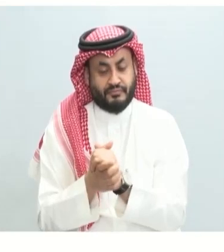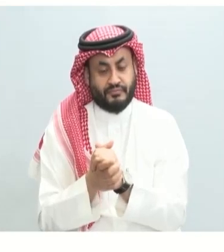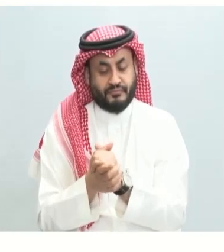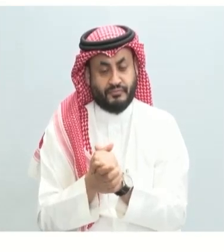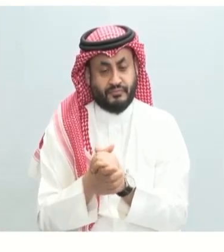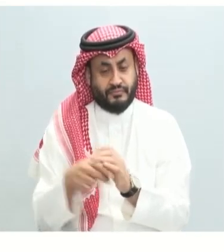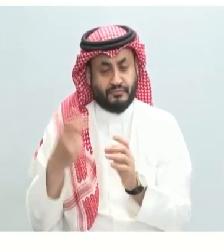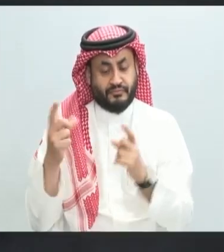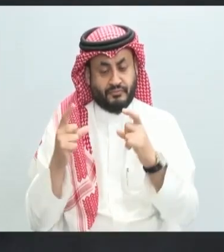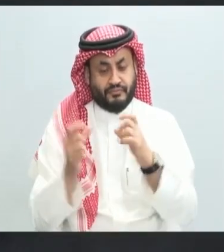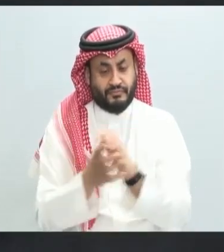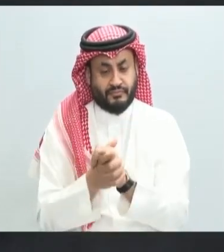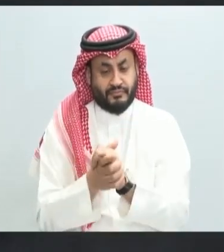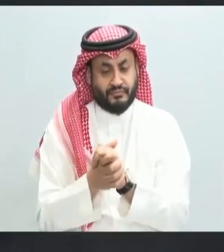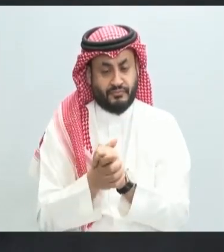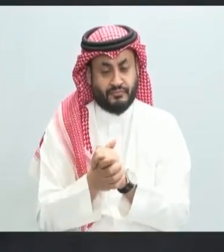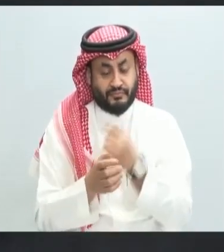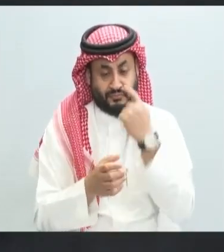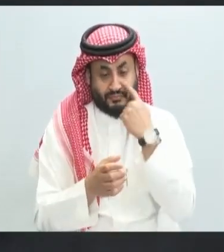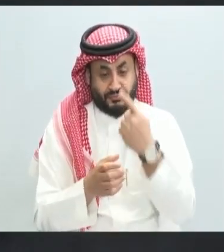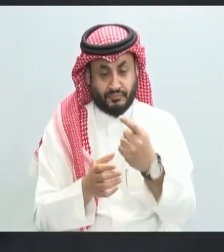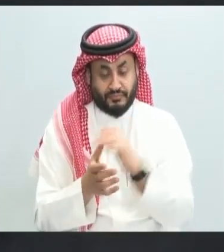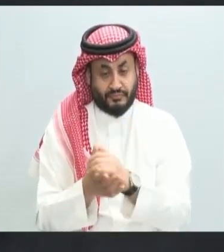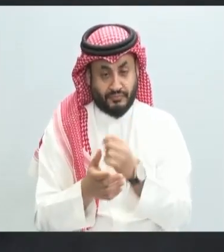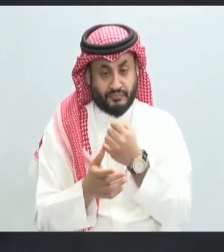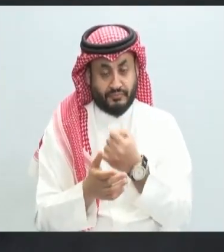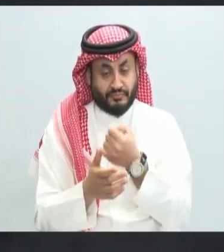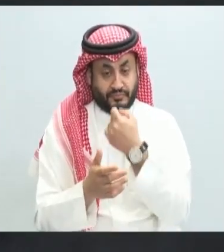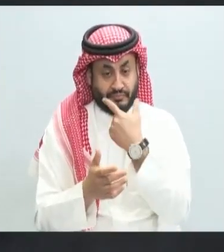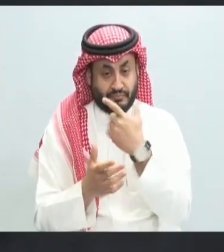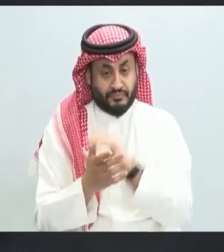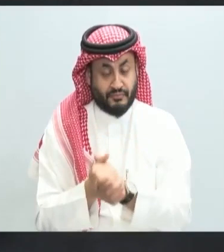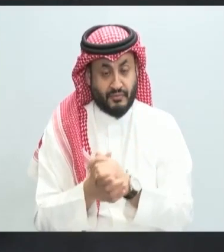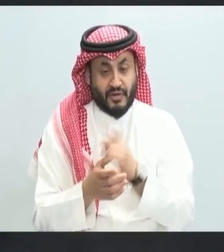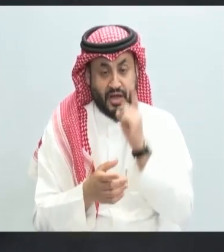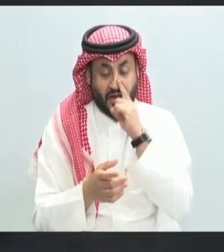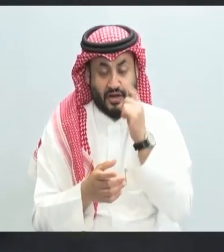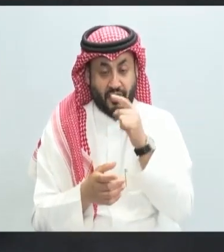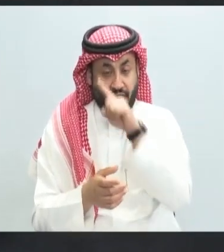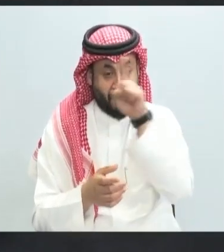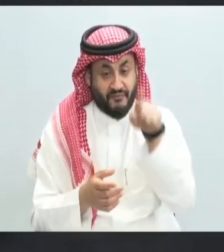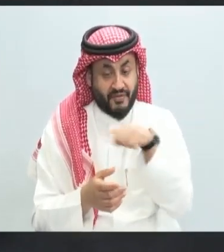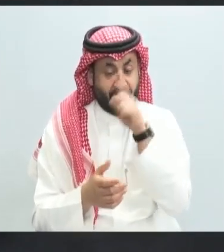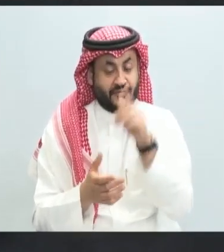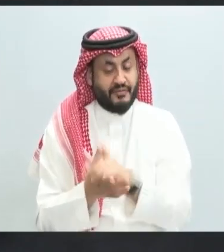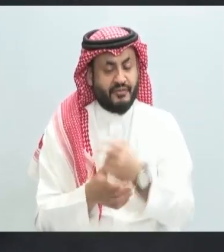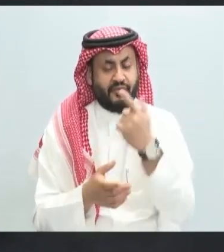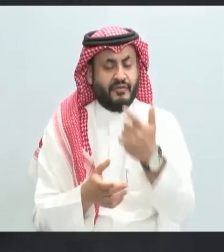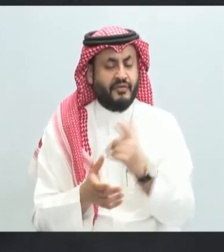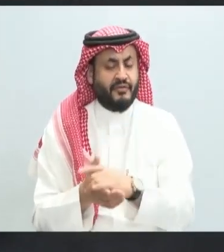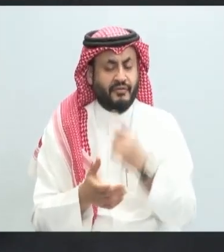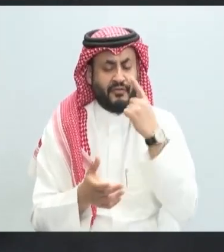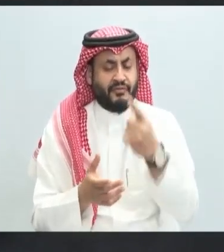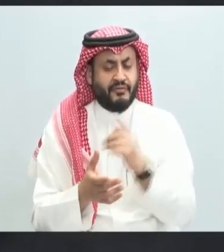picture. What do you think? Have a look at this yellow face and tell me. If you have a look at this